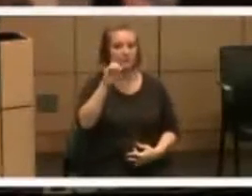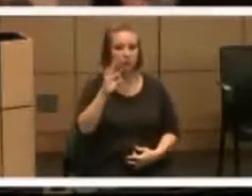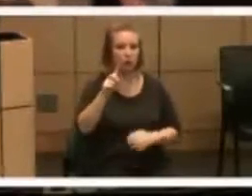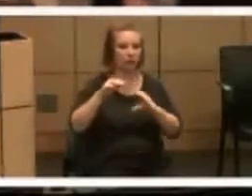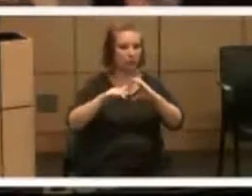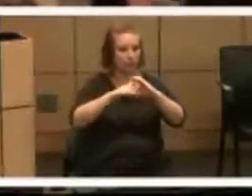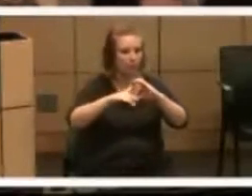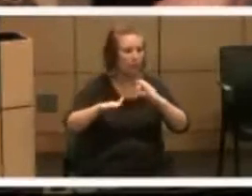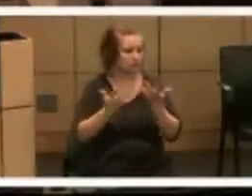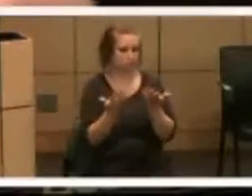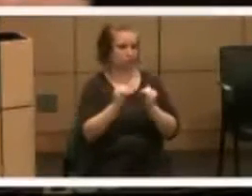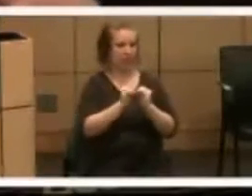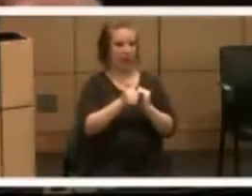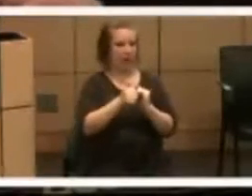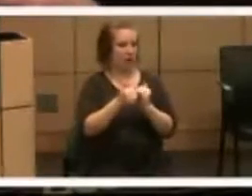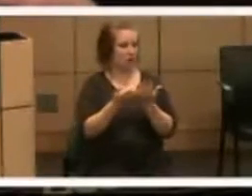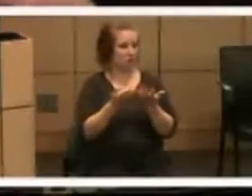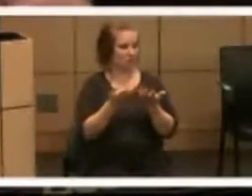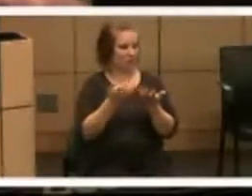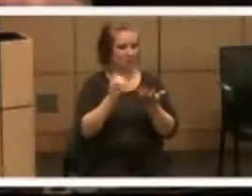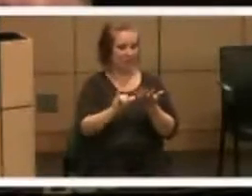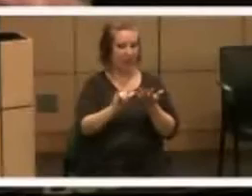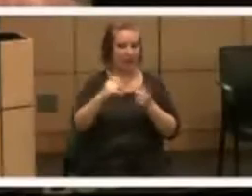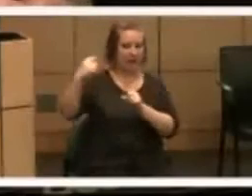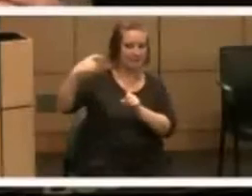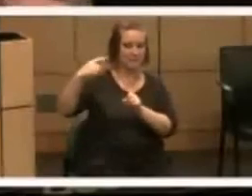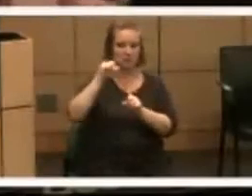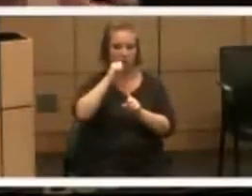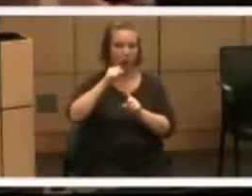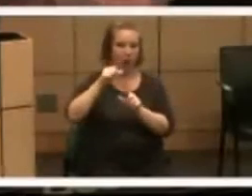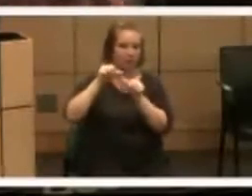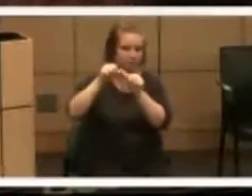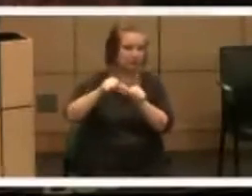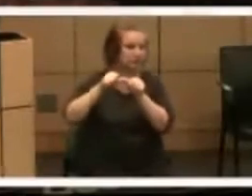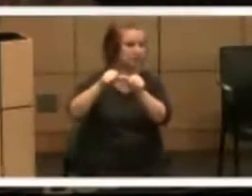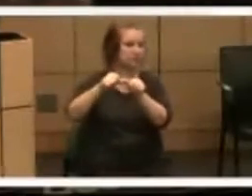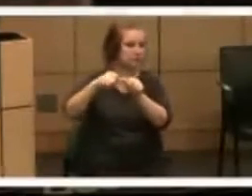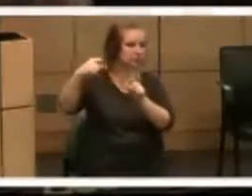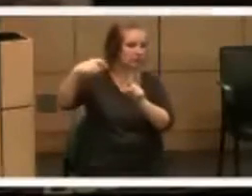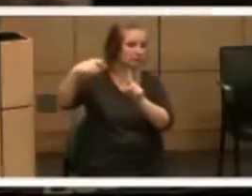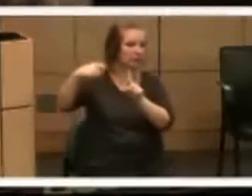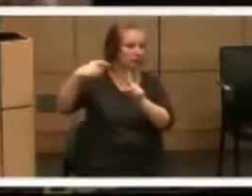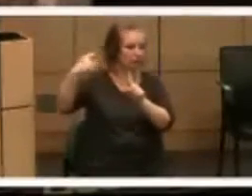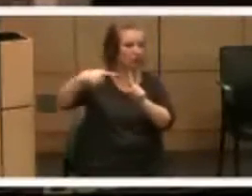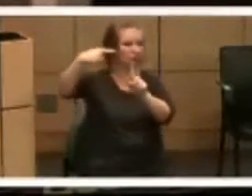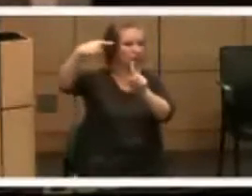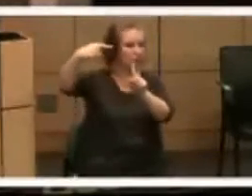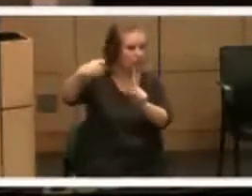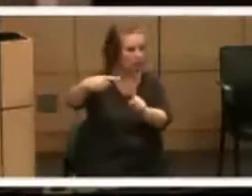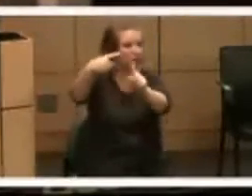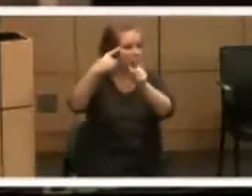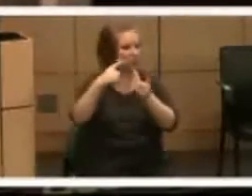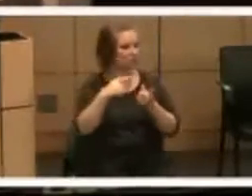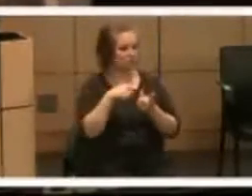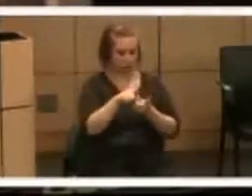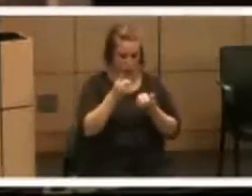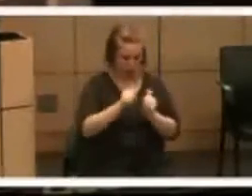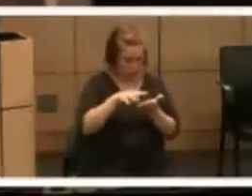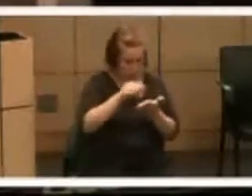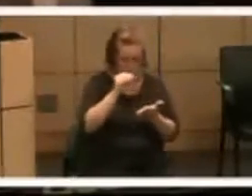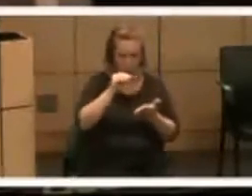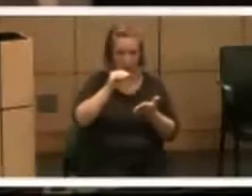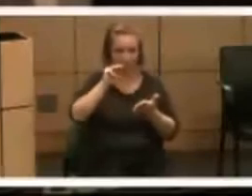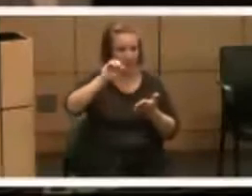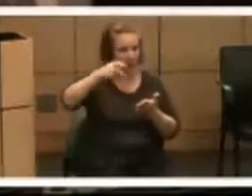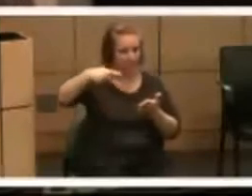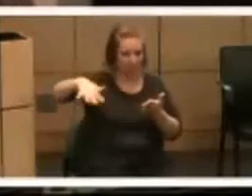sort of inconsistent input affect development? If what you're trying to do is learn this map of space, but sometimes you have normal